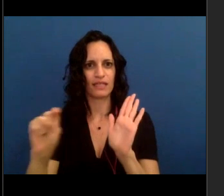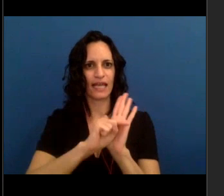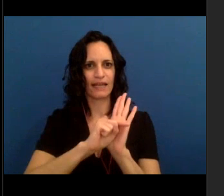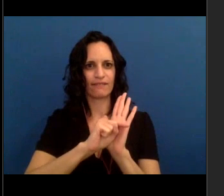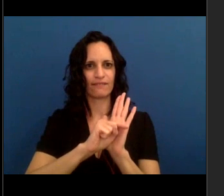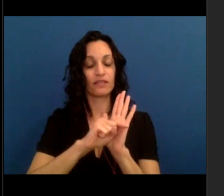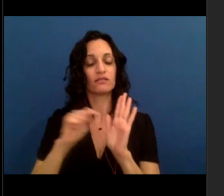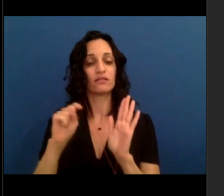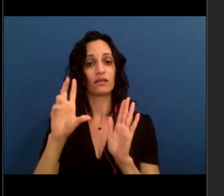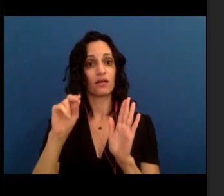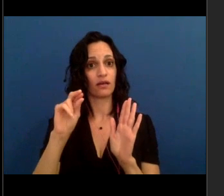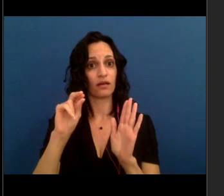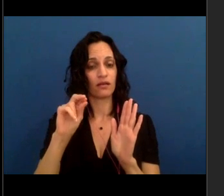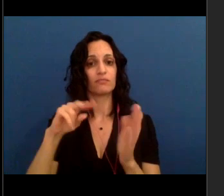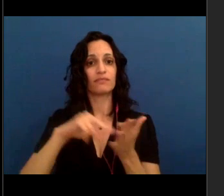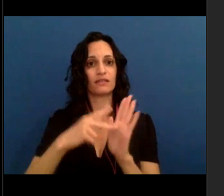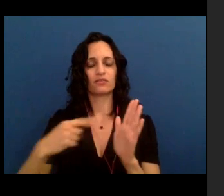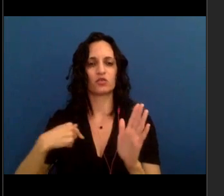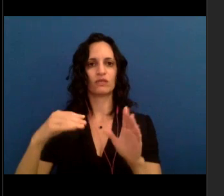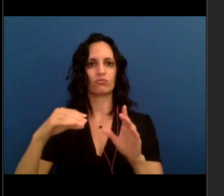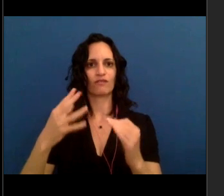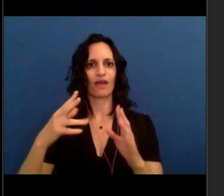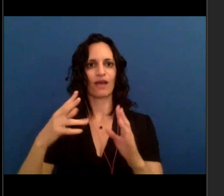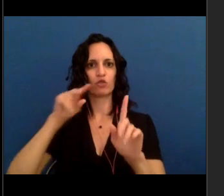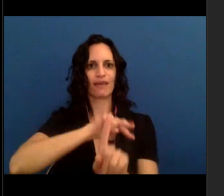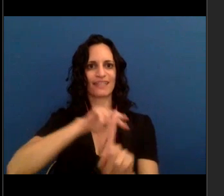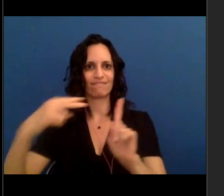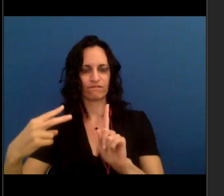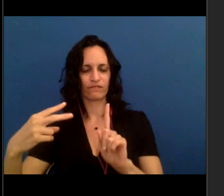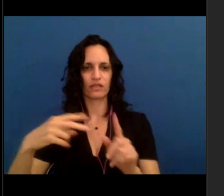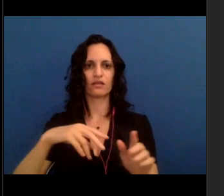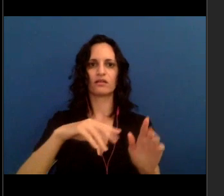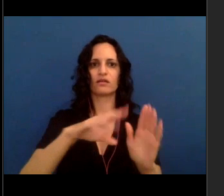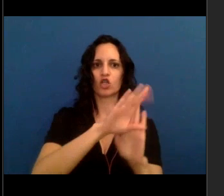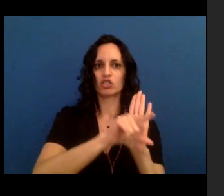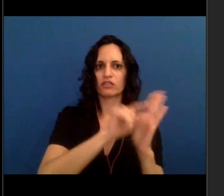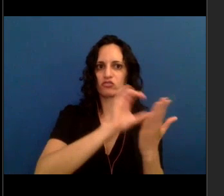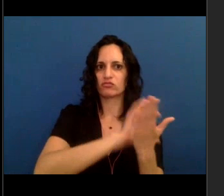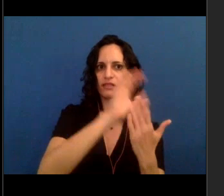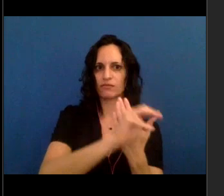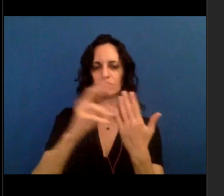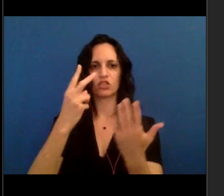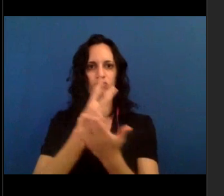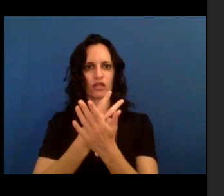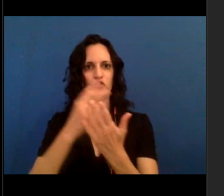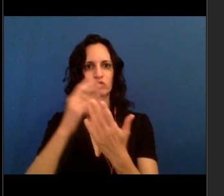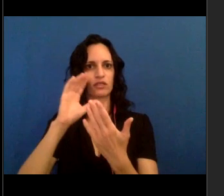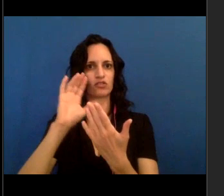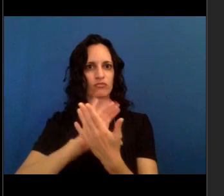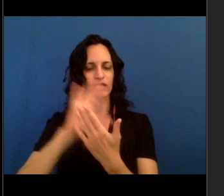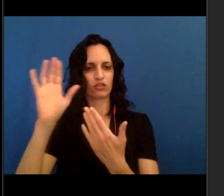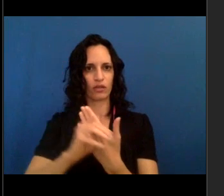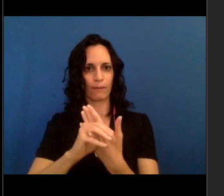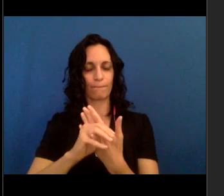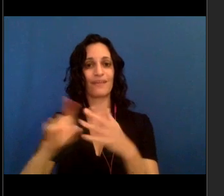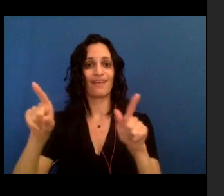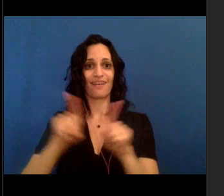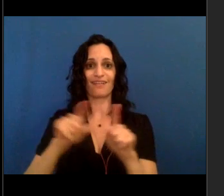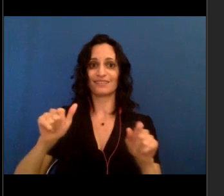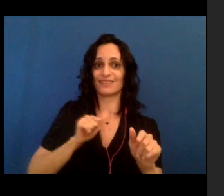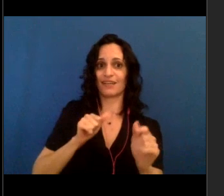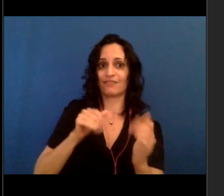what that means is that we have perspectives on both undergraduate and graduate curriculum as both students and instructors. And so that's different